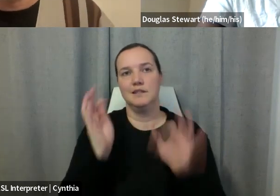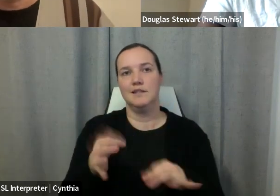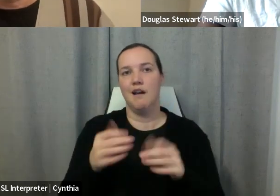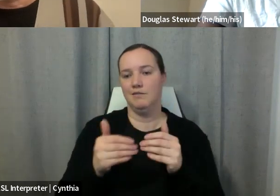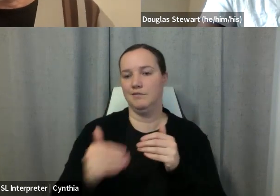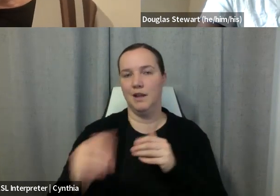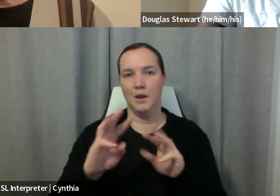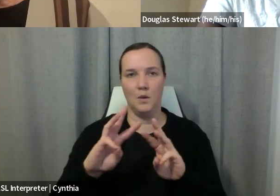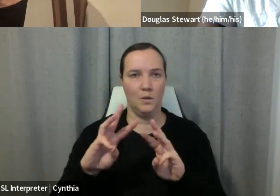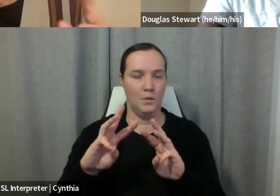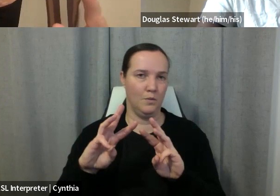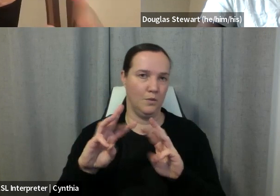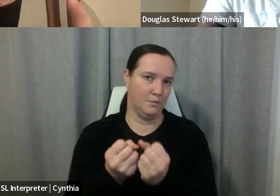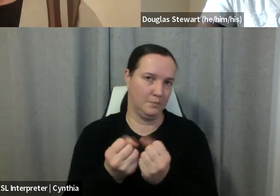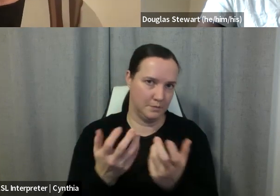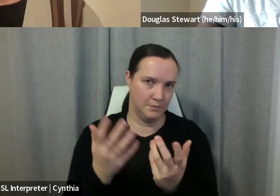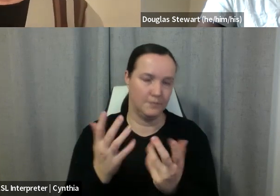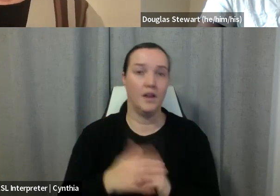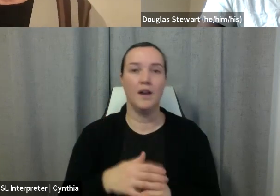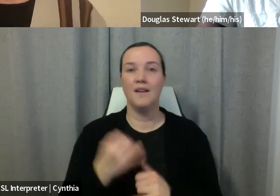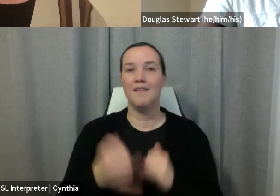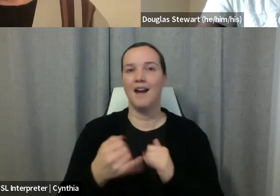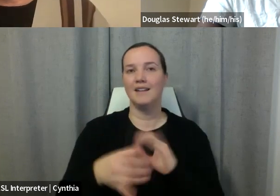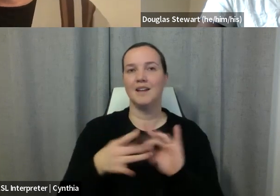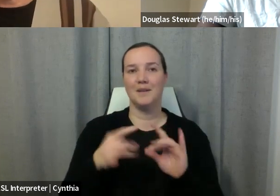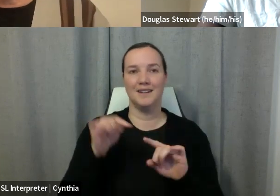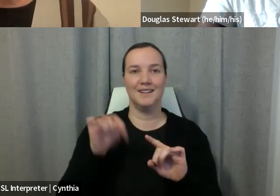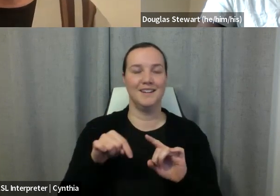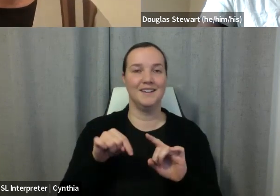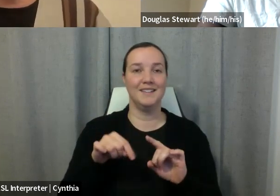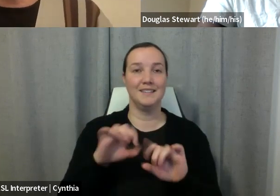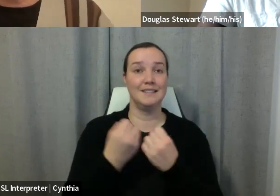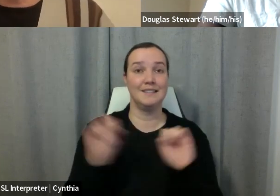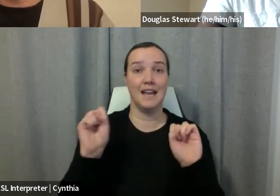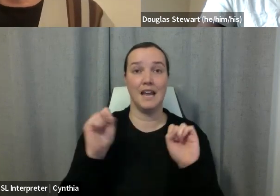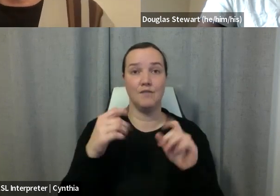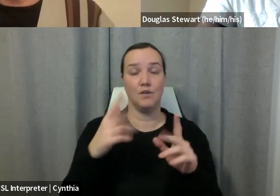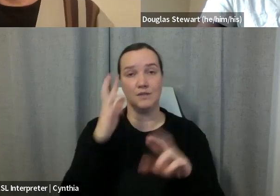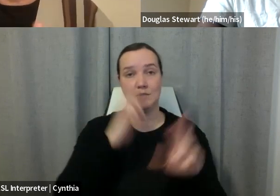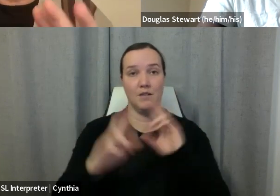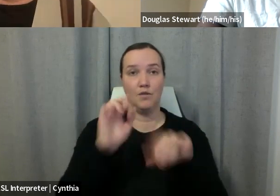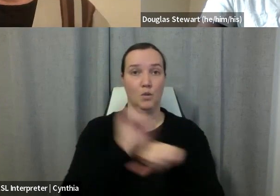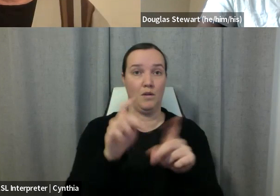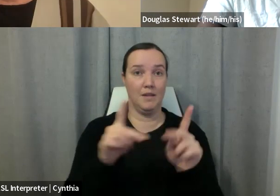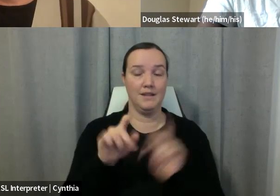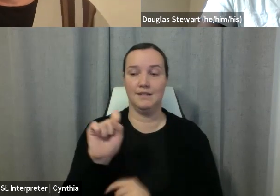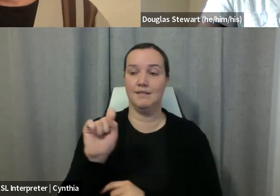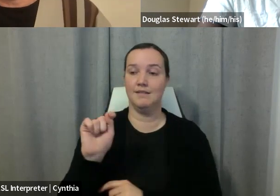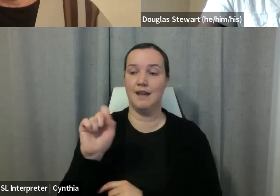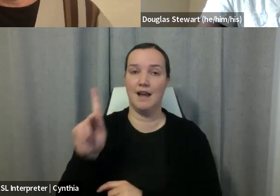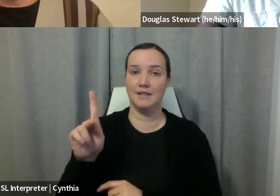webinars. And I just want to say one last thing about our Safe and Respectful Workplace Task Force. They're reviewing all of the